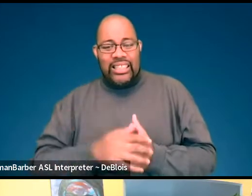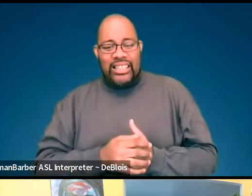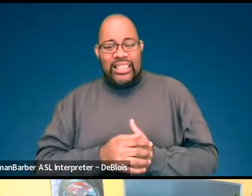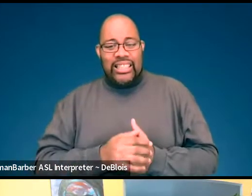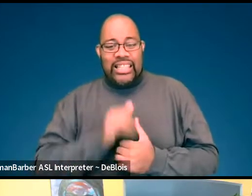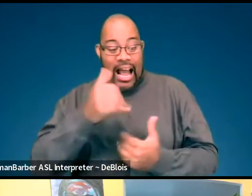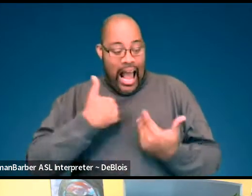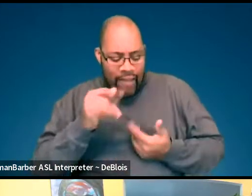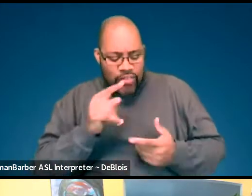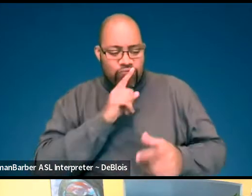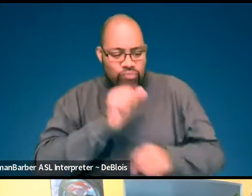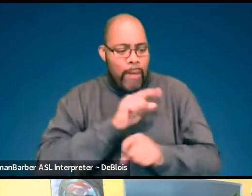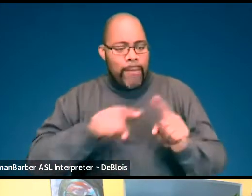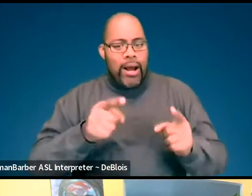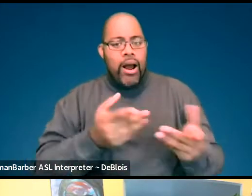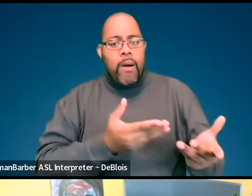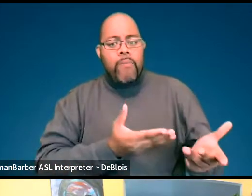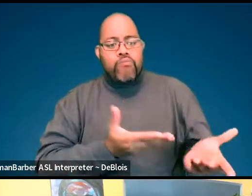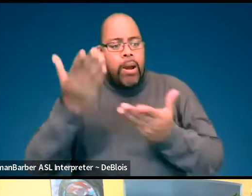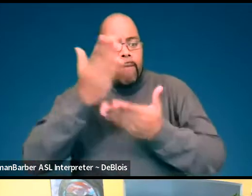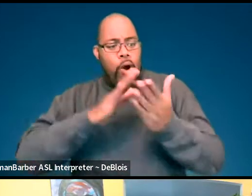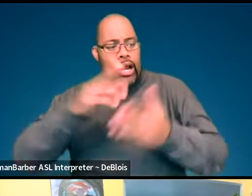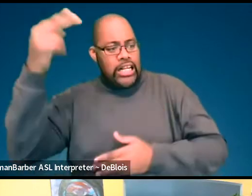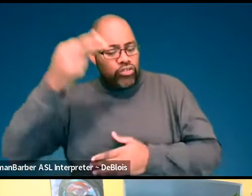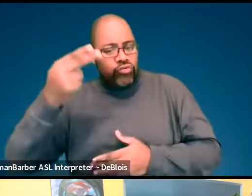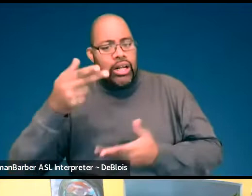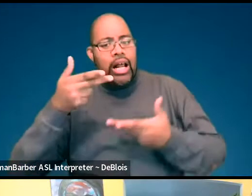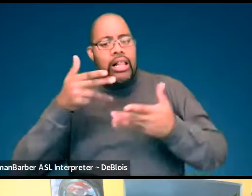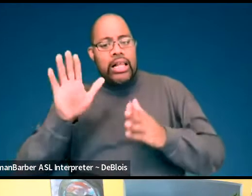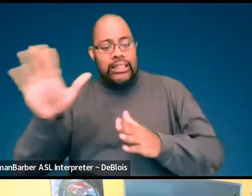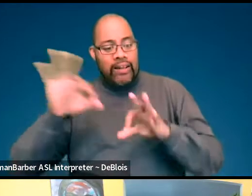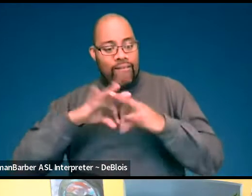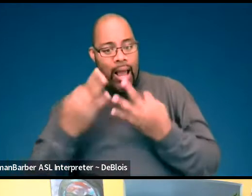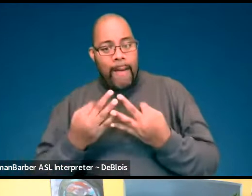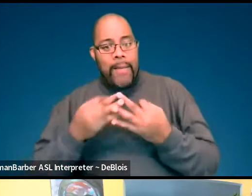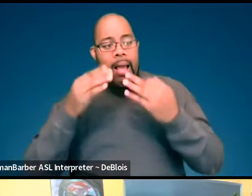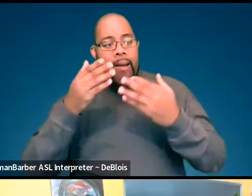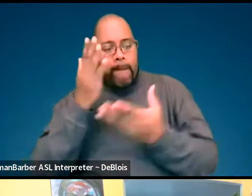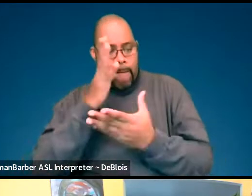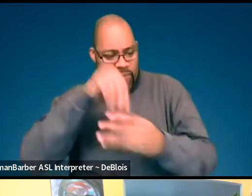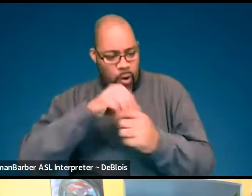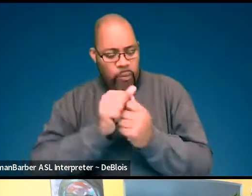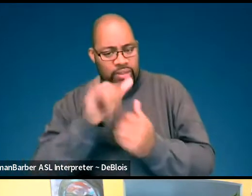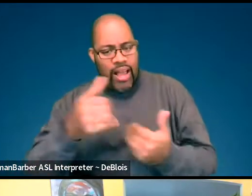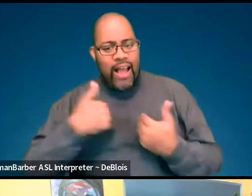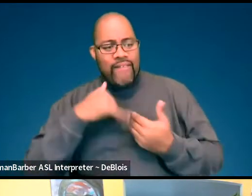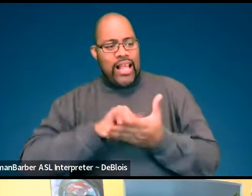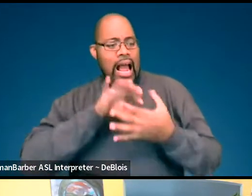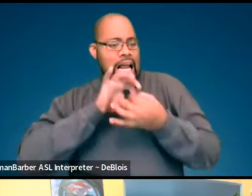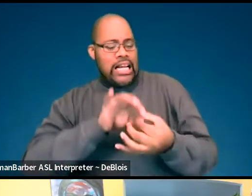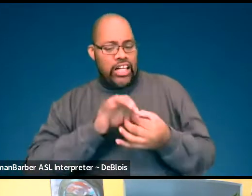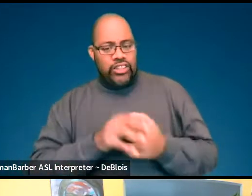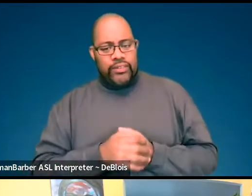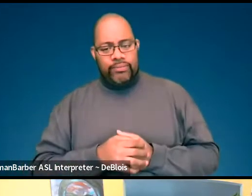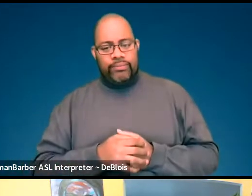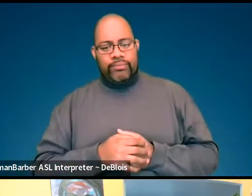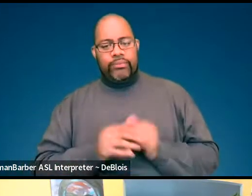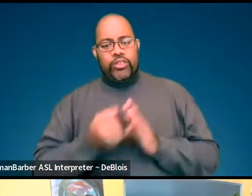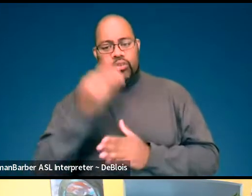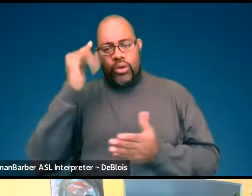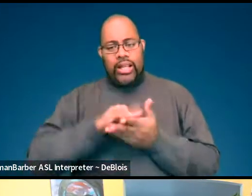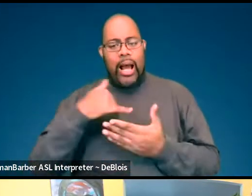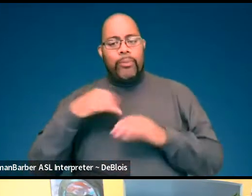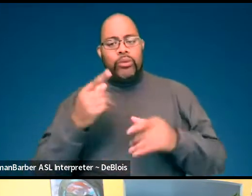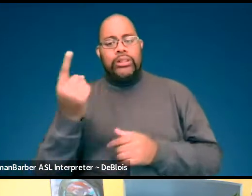it, but still bringing up a part of history and letting his family be a part of it, having that connection to it, and just knowing that I'm